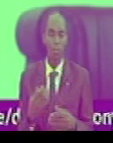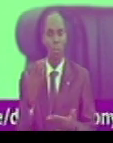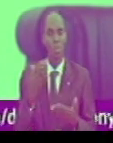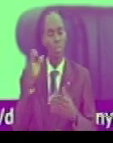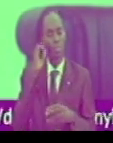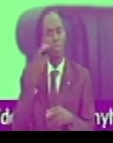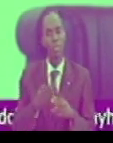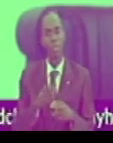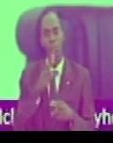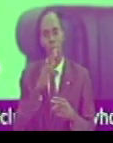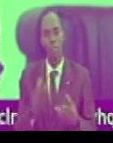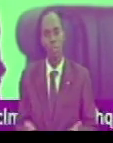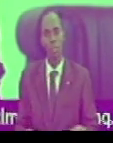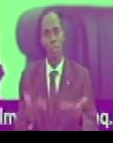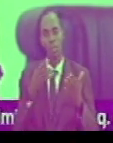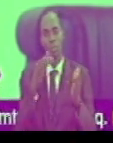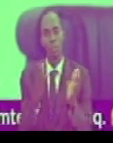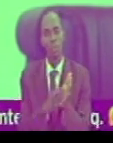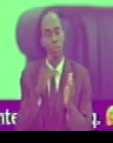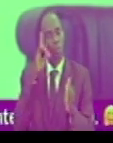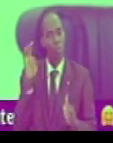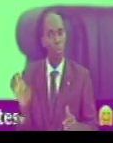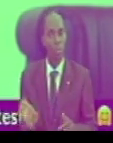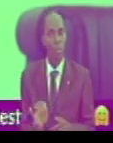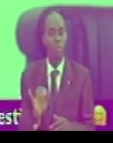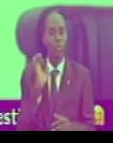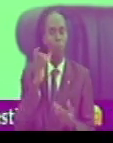been suffering. This thing started when I was in just